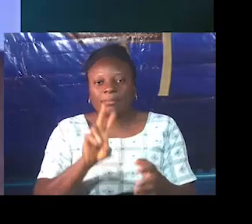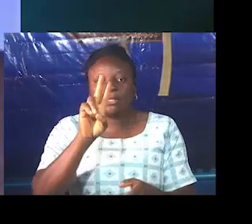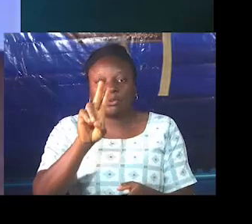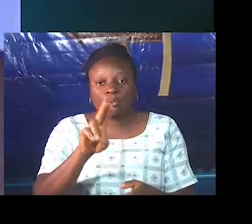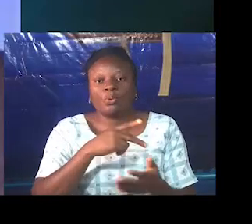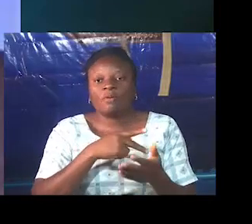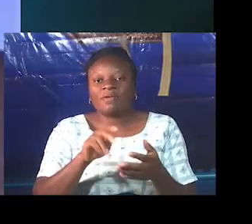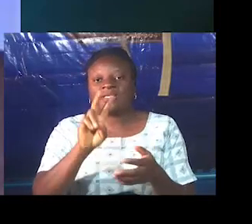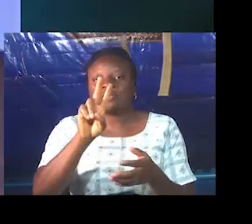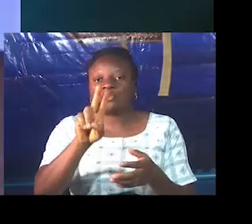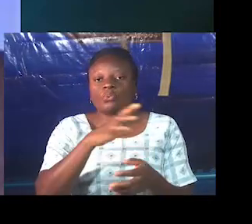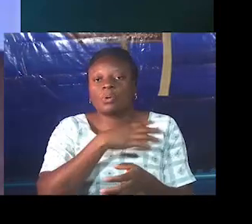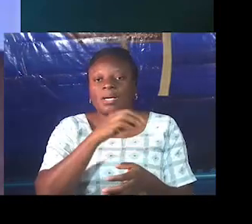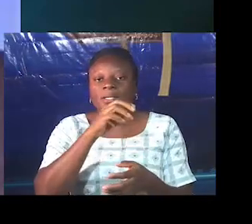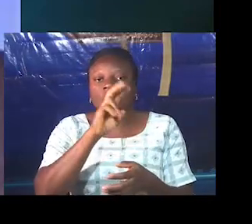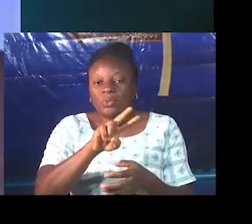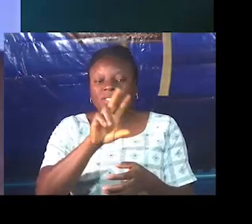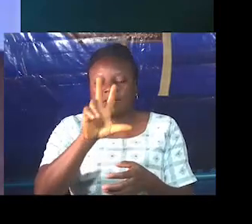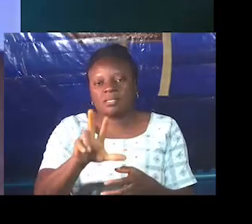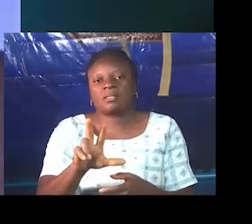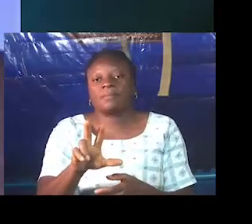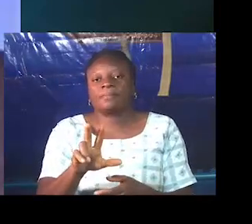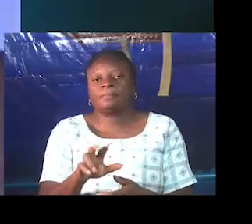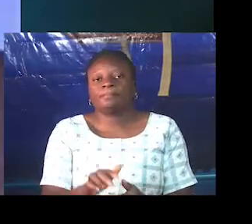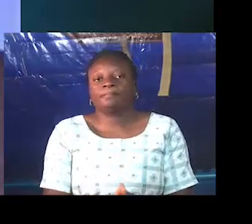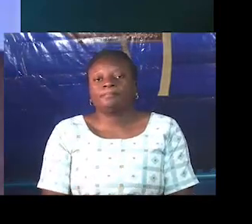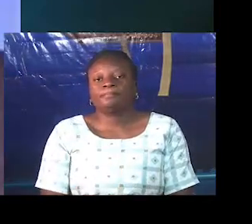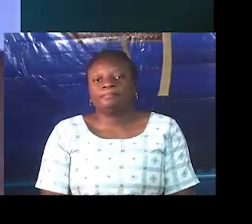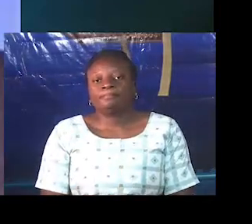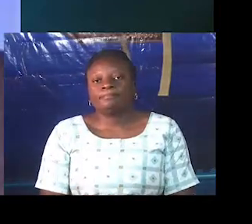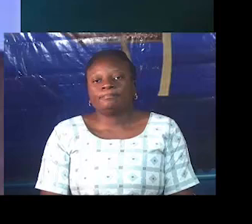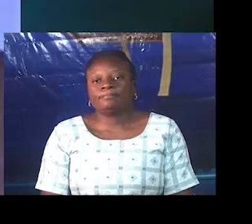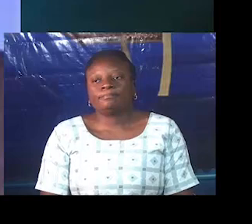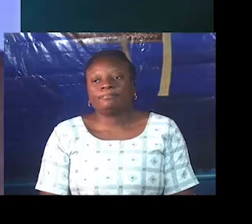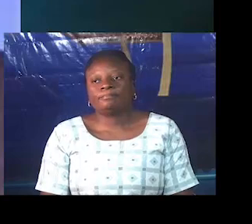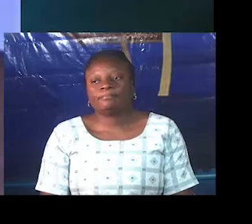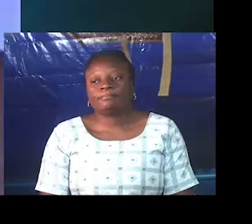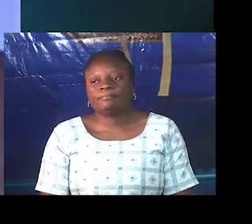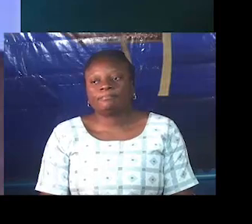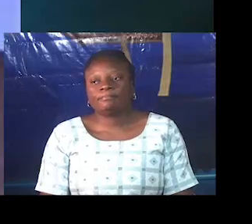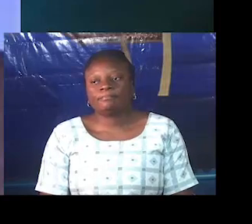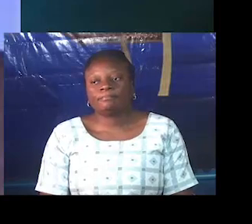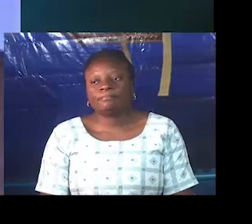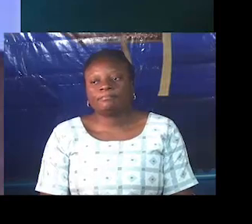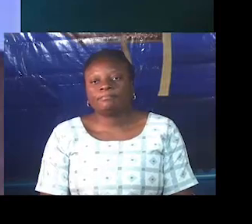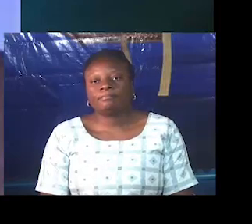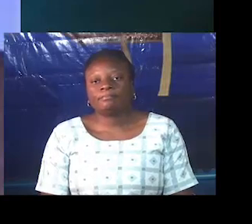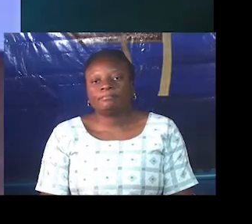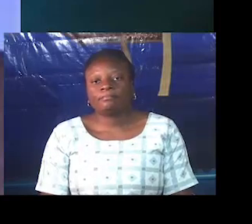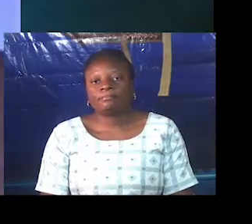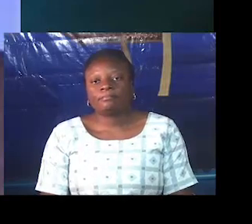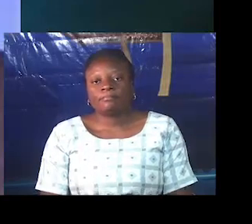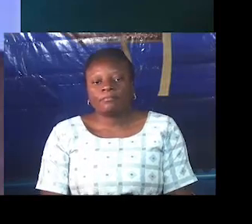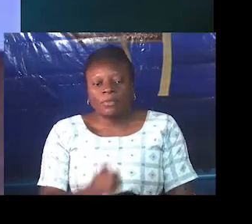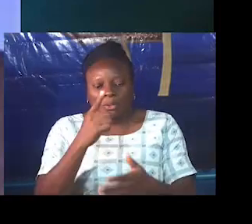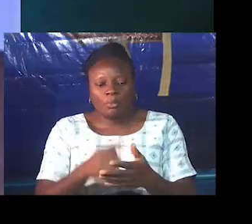flesh. She shall be called woman, because she was taken out of man." What we want to begin